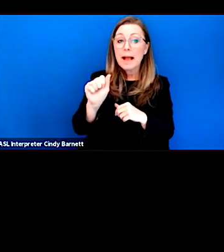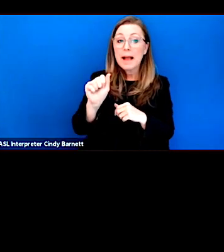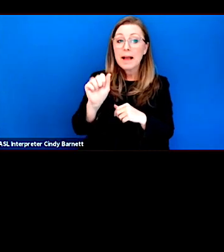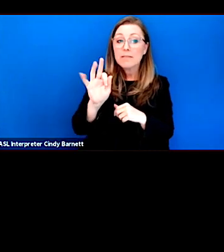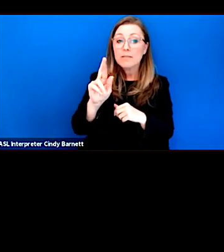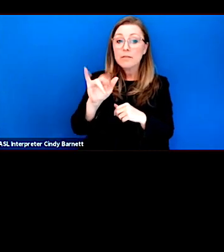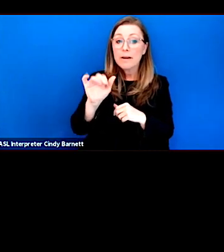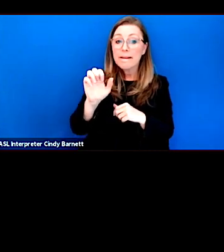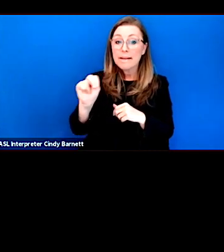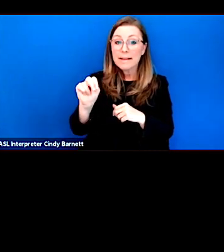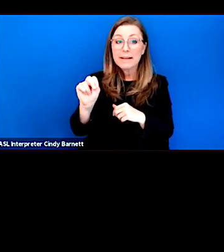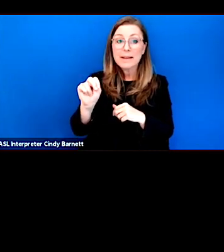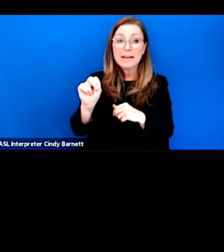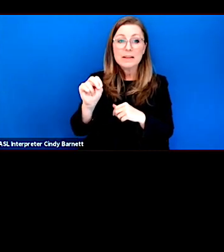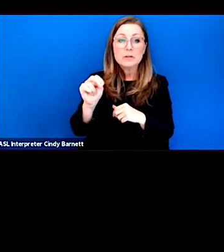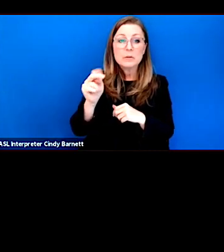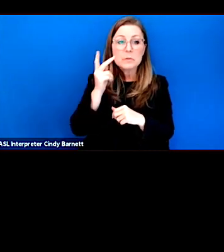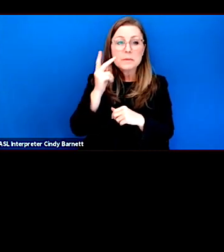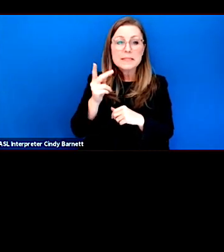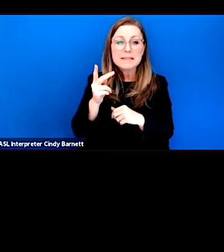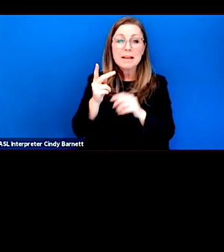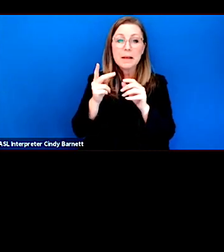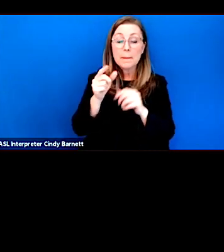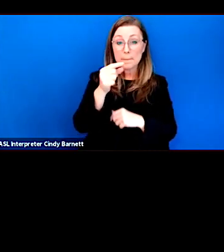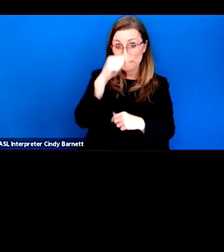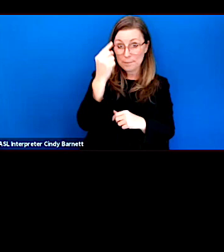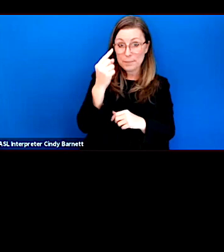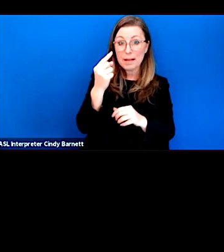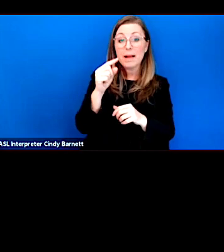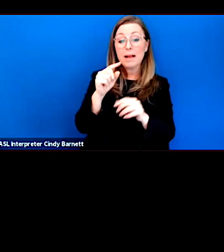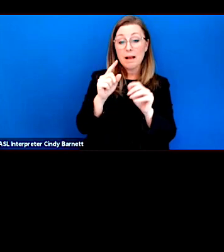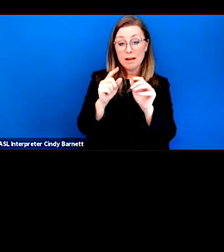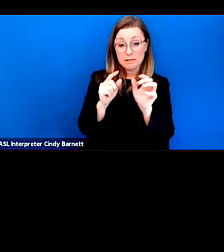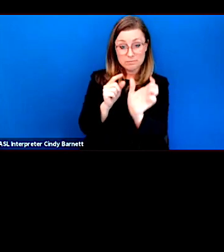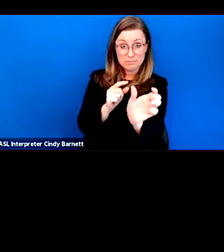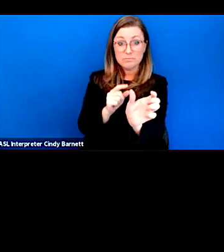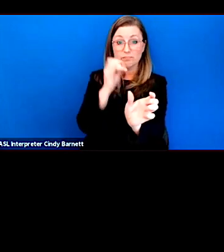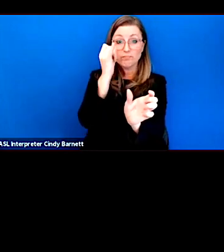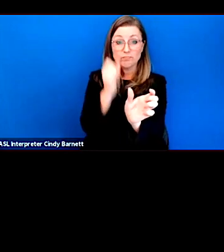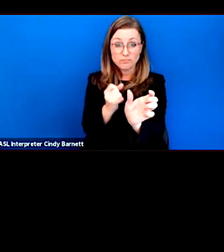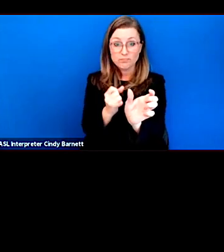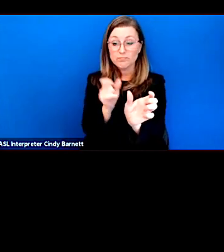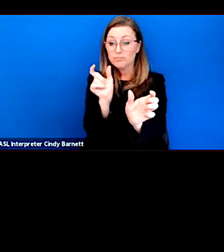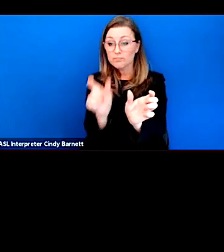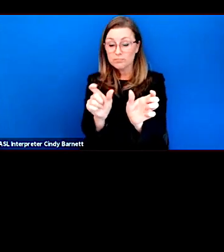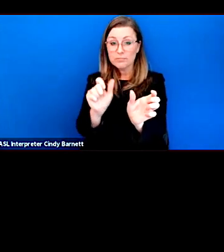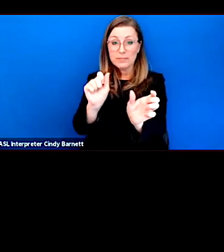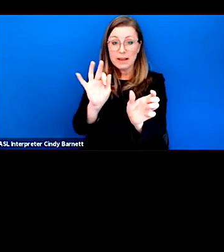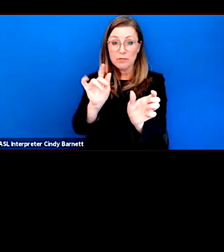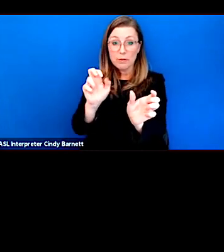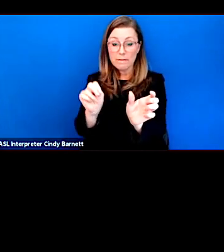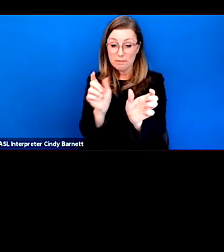African American. So it is not necessary to put both African and African American inside of the